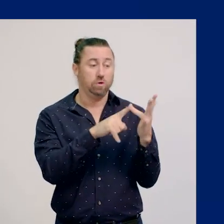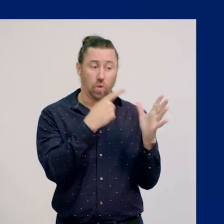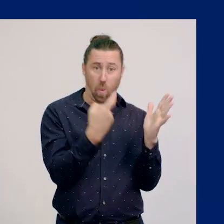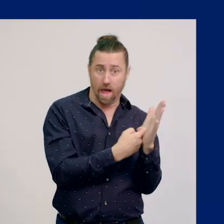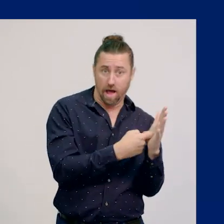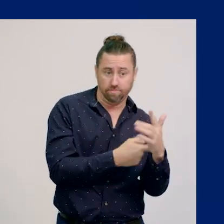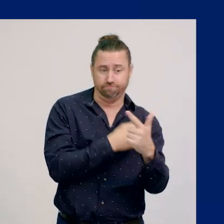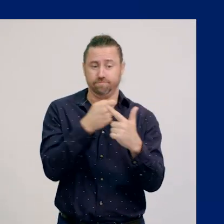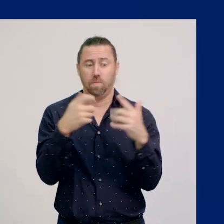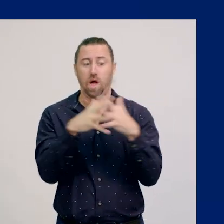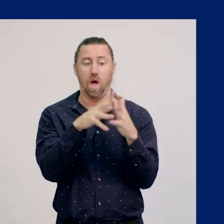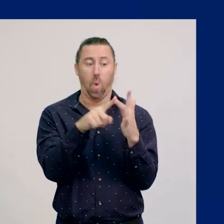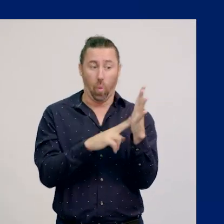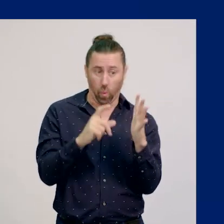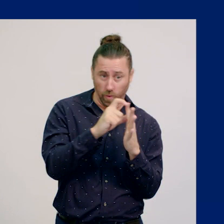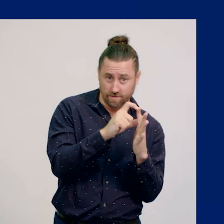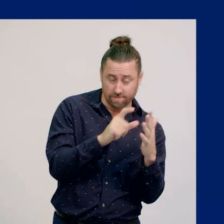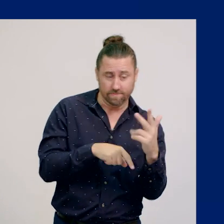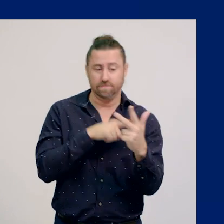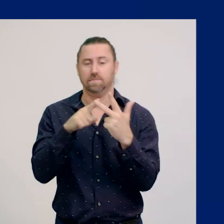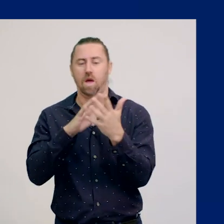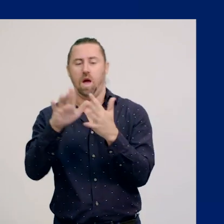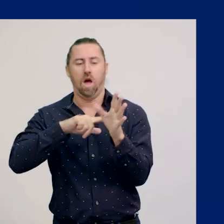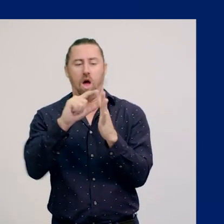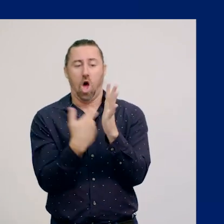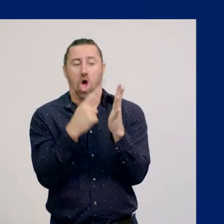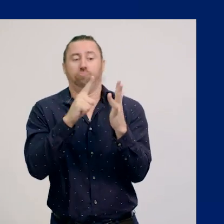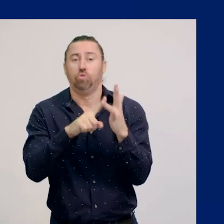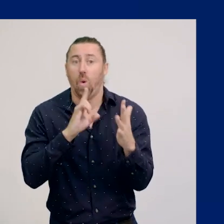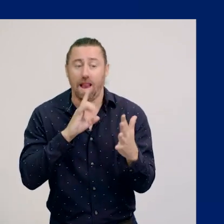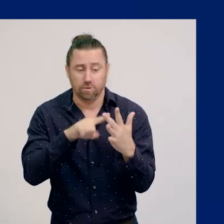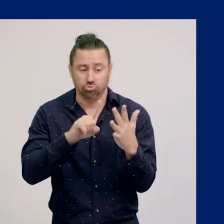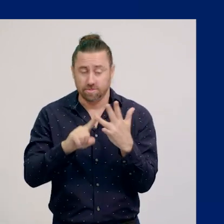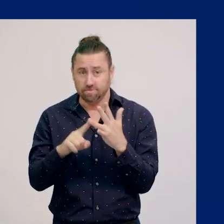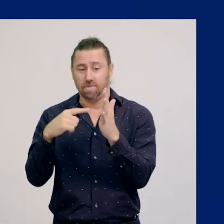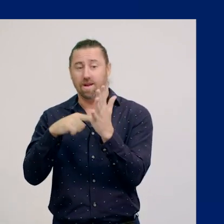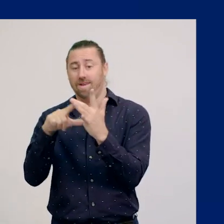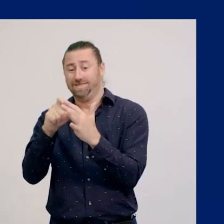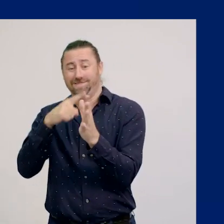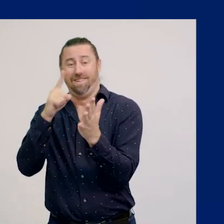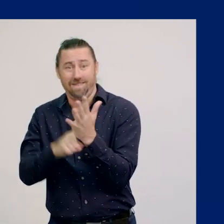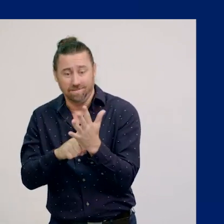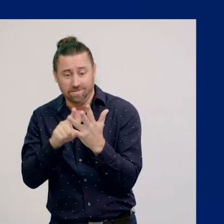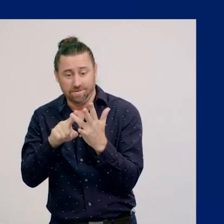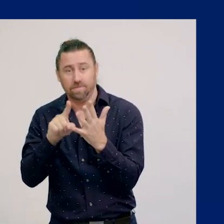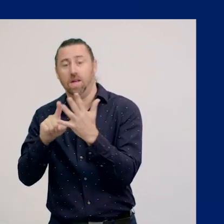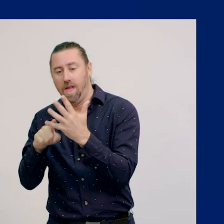solar power, wind power, hydroelectric power, tidal power